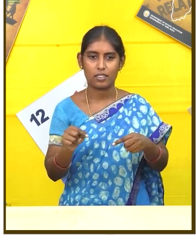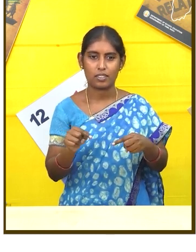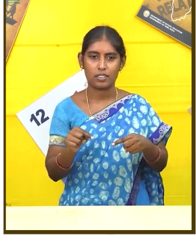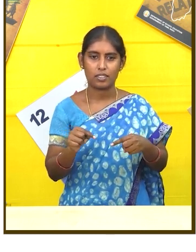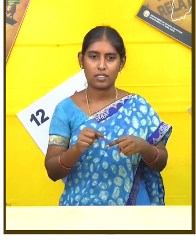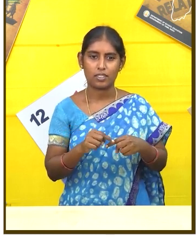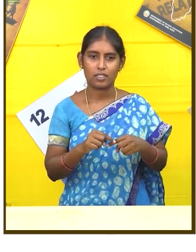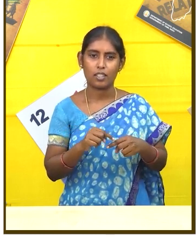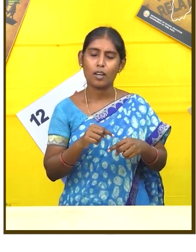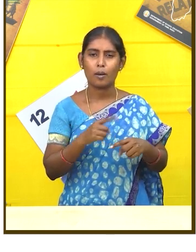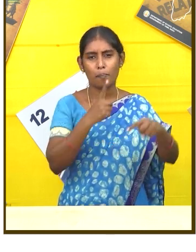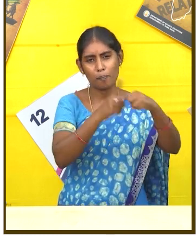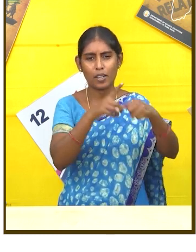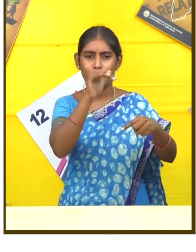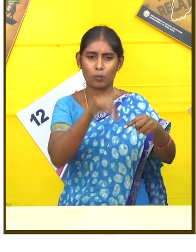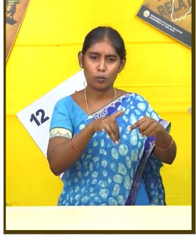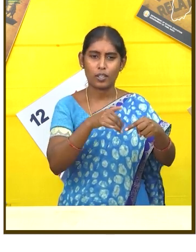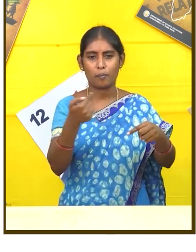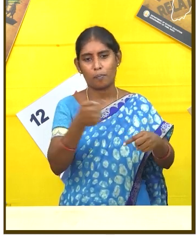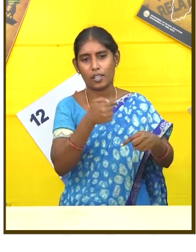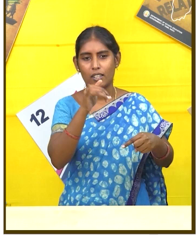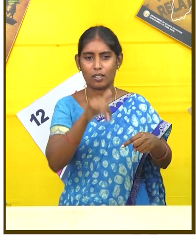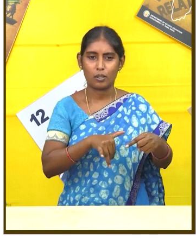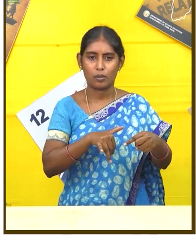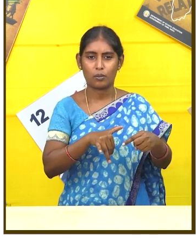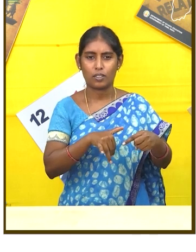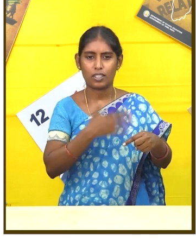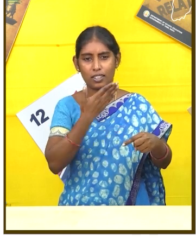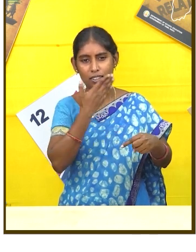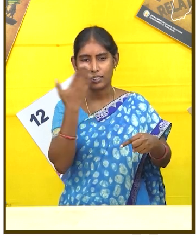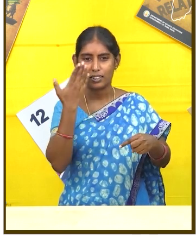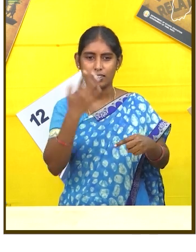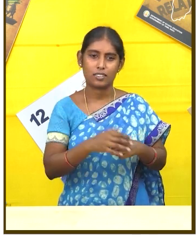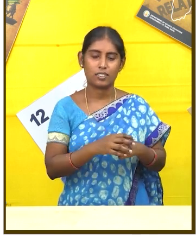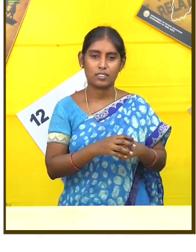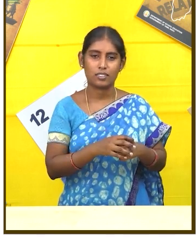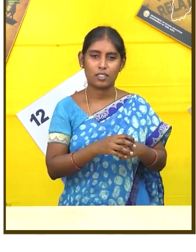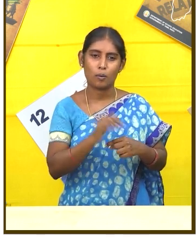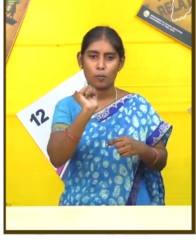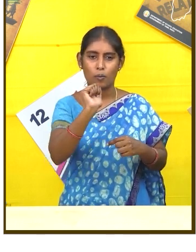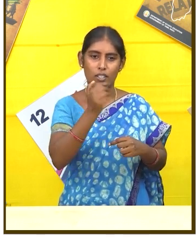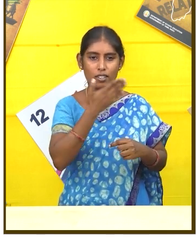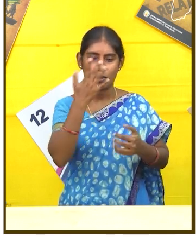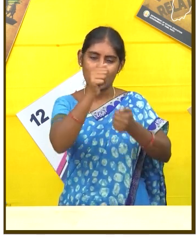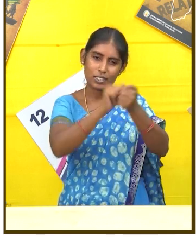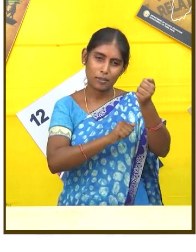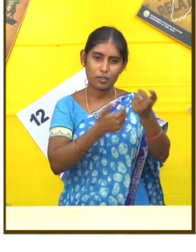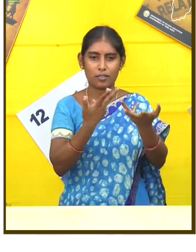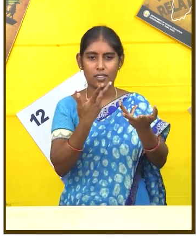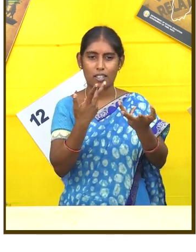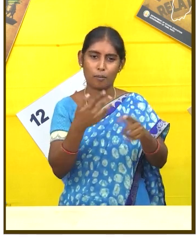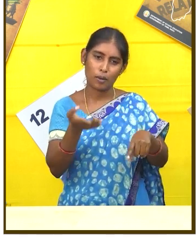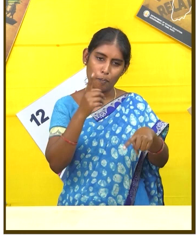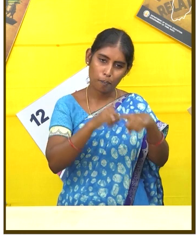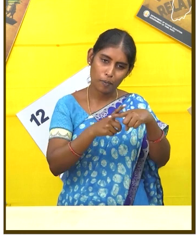equation. So we should select the plus y and minus y by adding them. Very simple, easy to cancel, not necessary to do the subtraction,